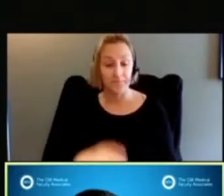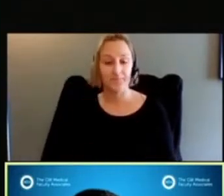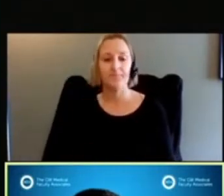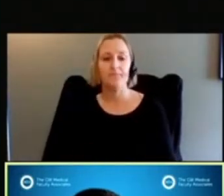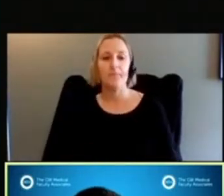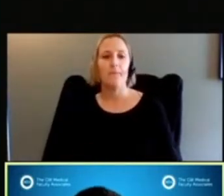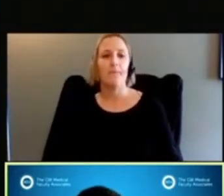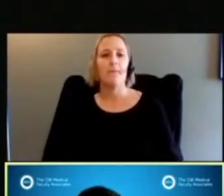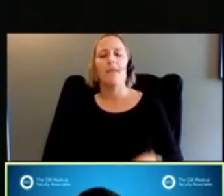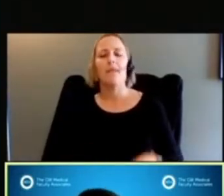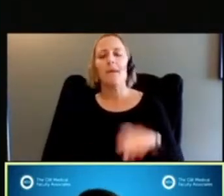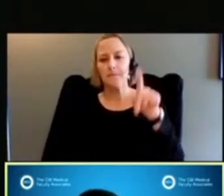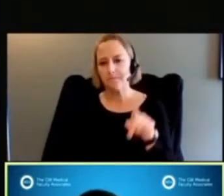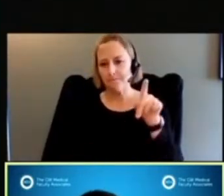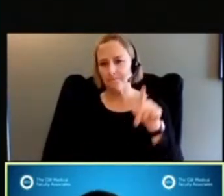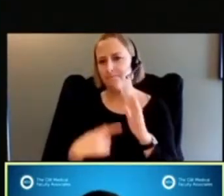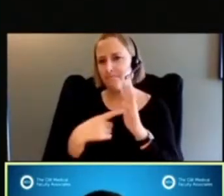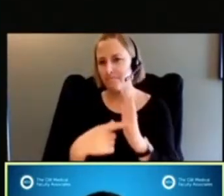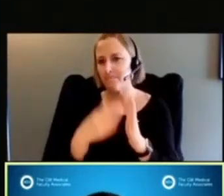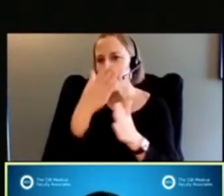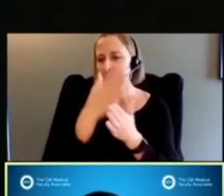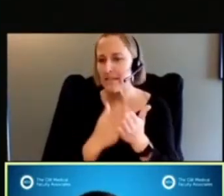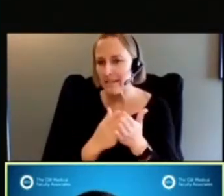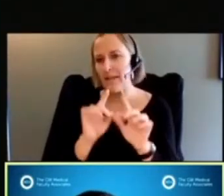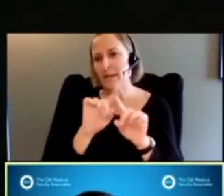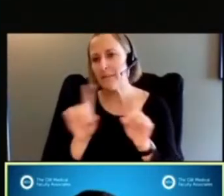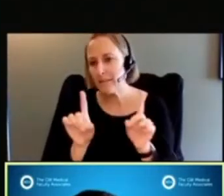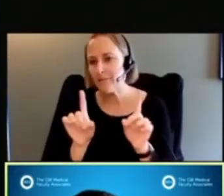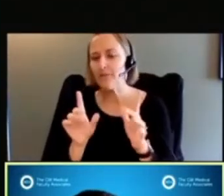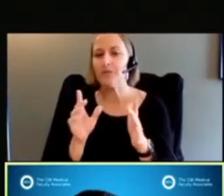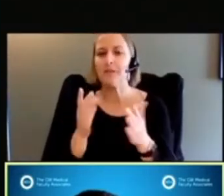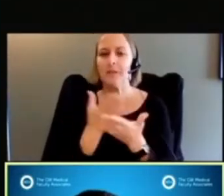So here are just some of the outputs we measured from